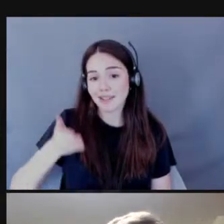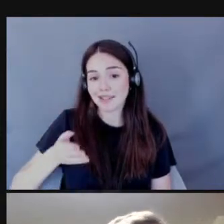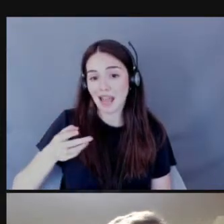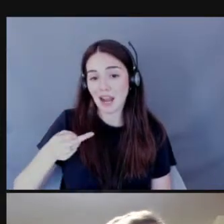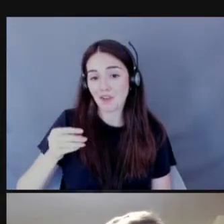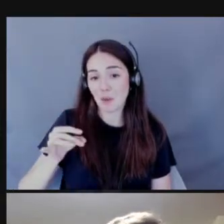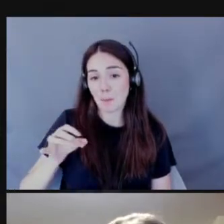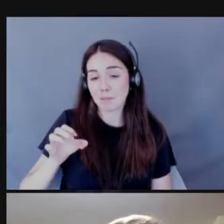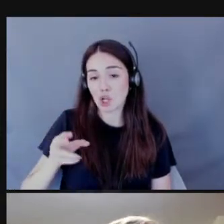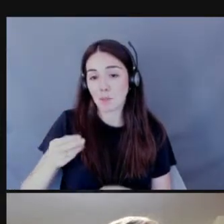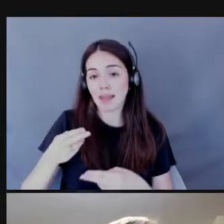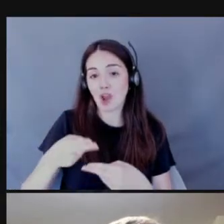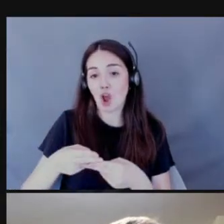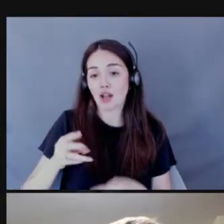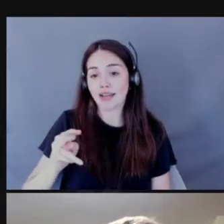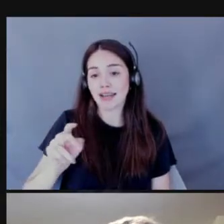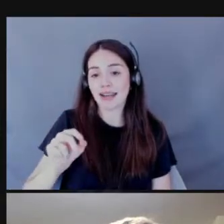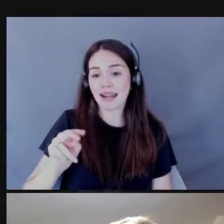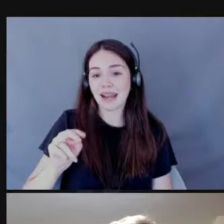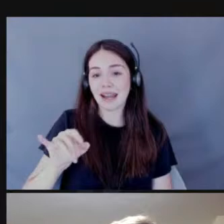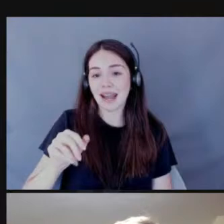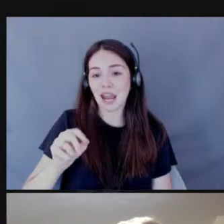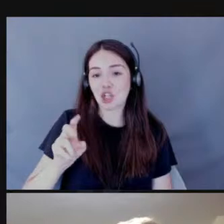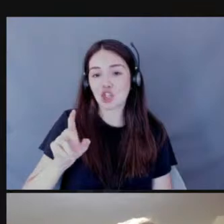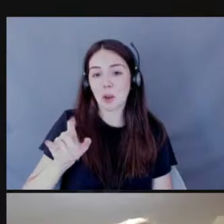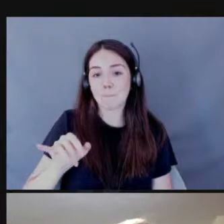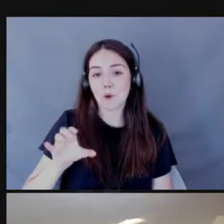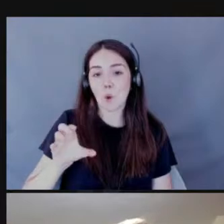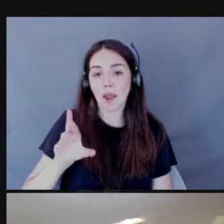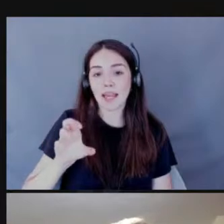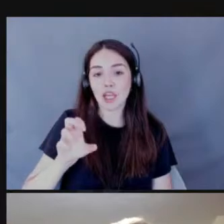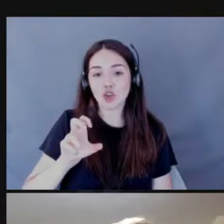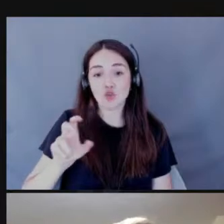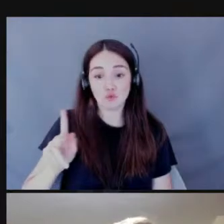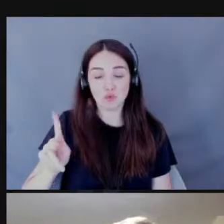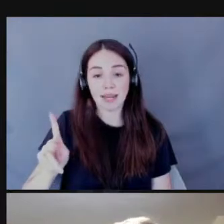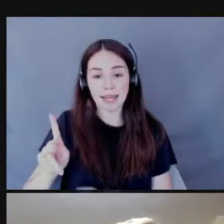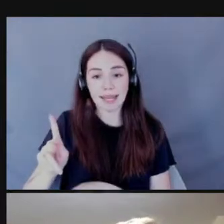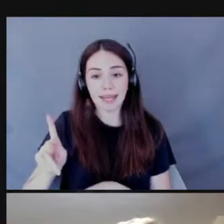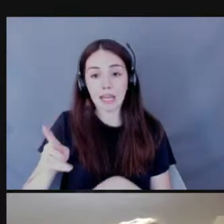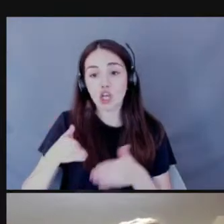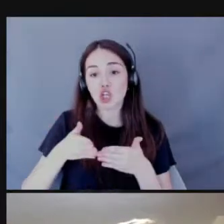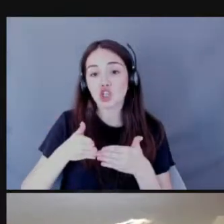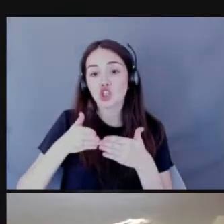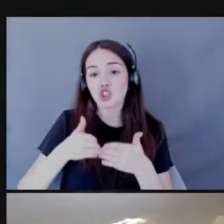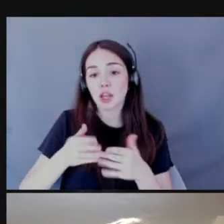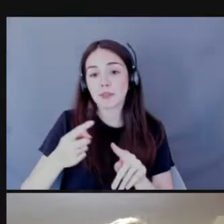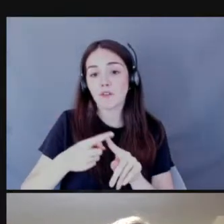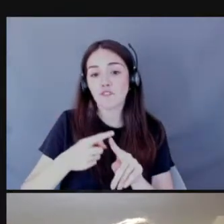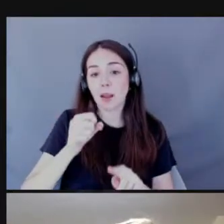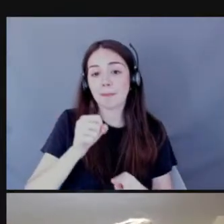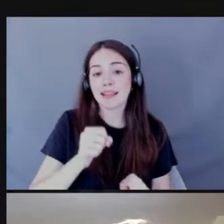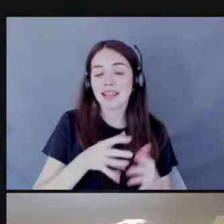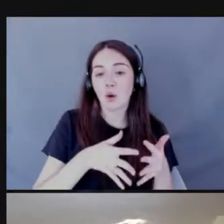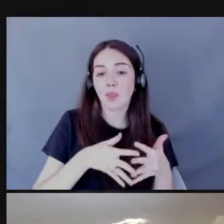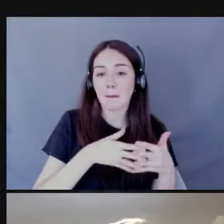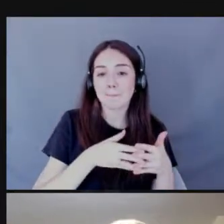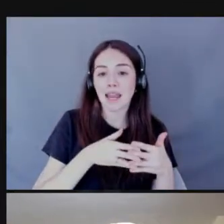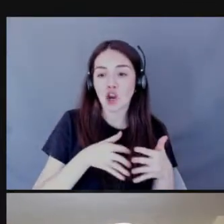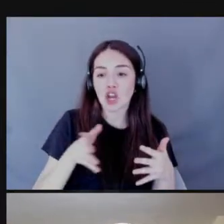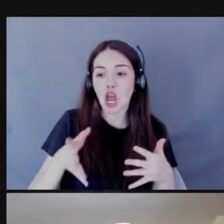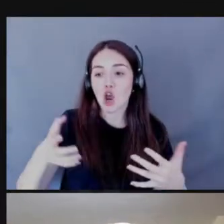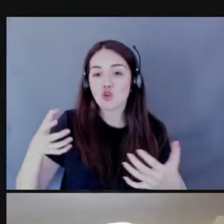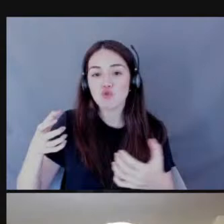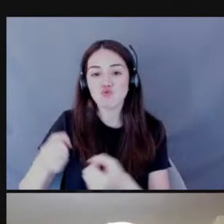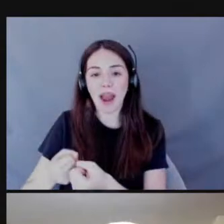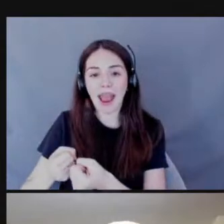called Nanjemoy Creek, that ships from South America had crashed there and been